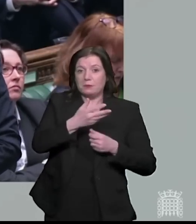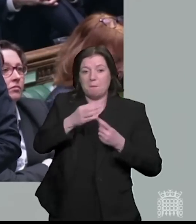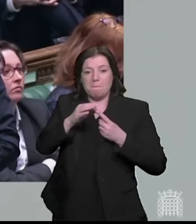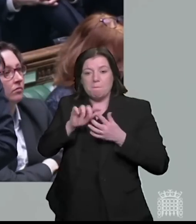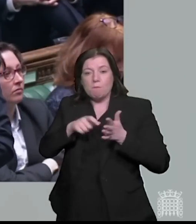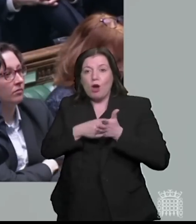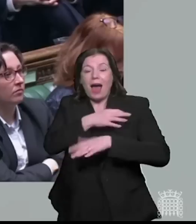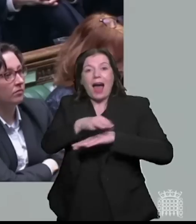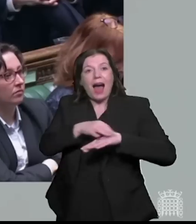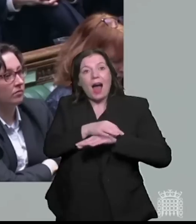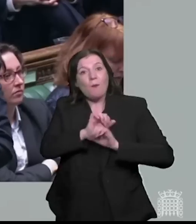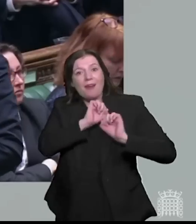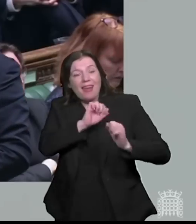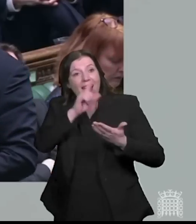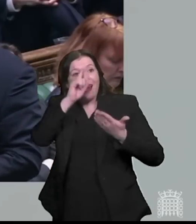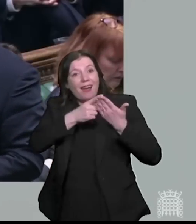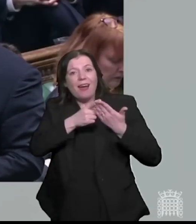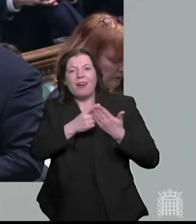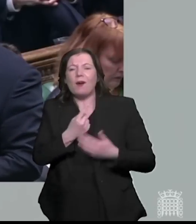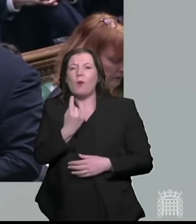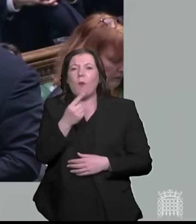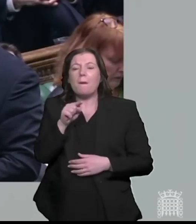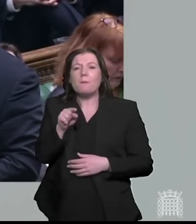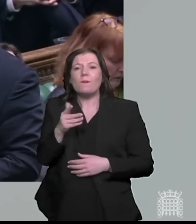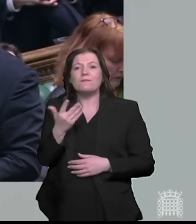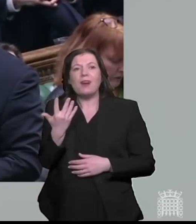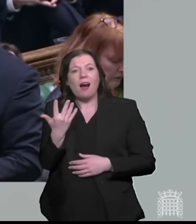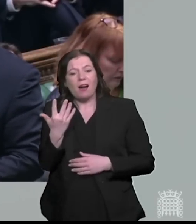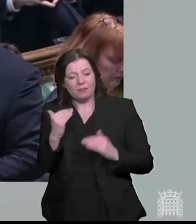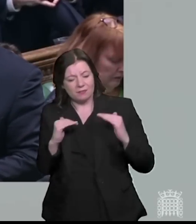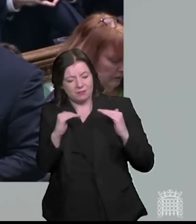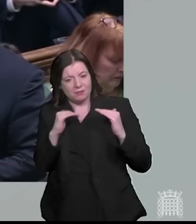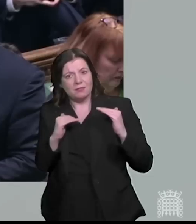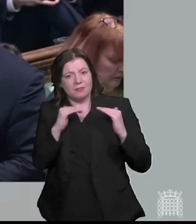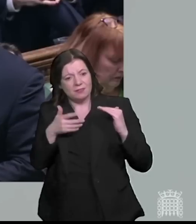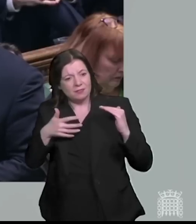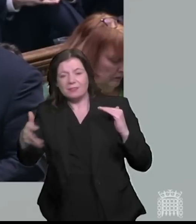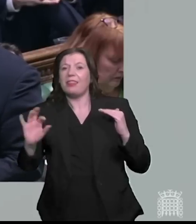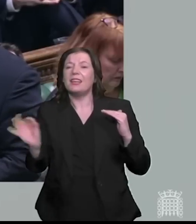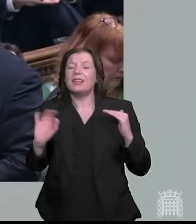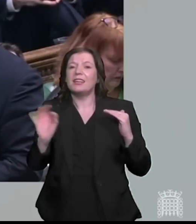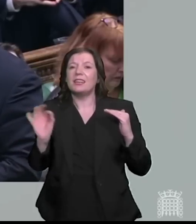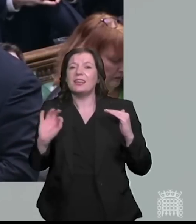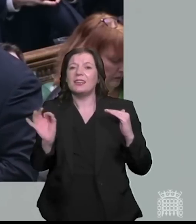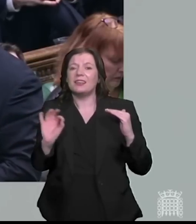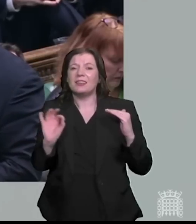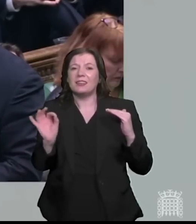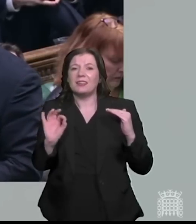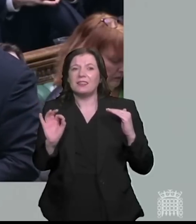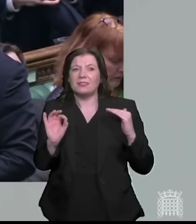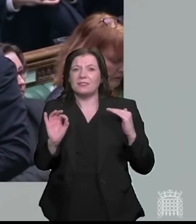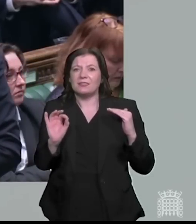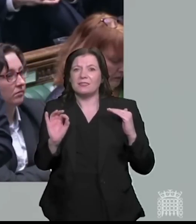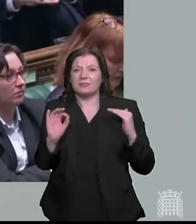metric, it does not reach 1.5 in any year in the forecast period, below the